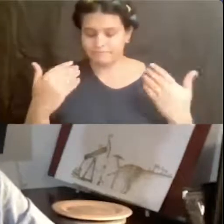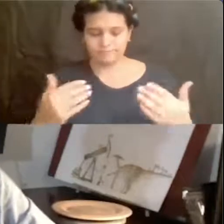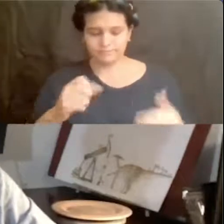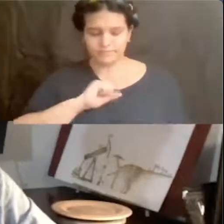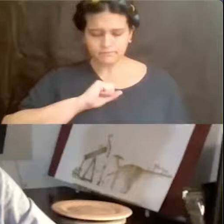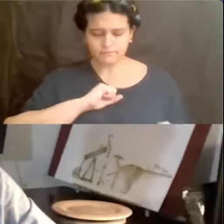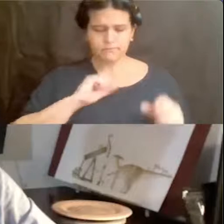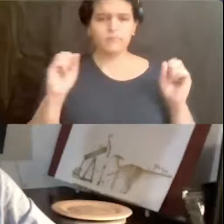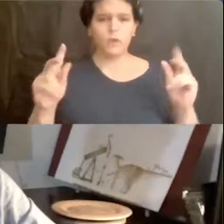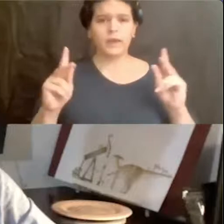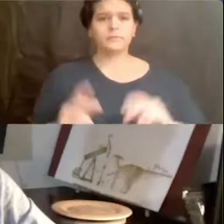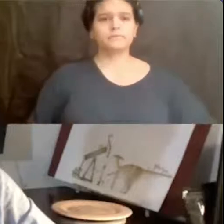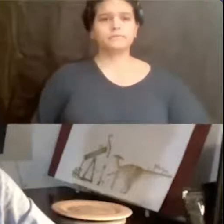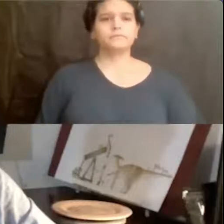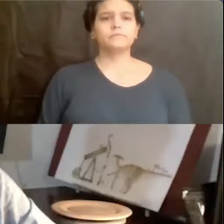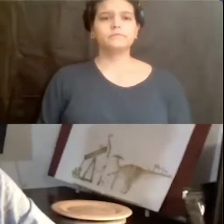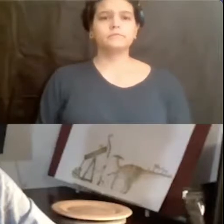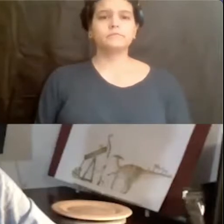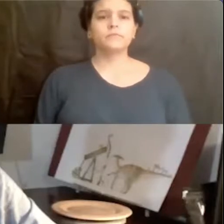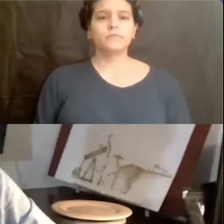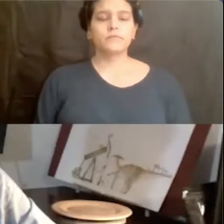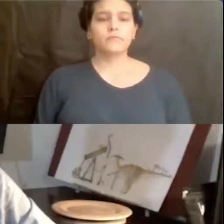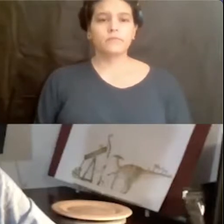All right.